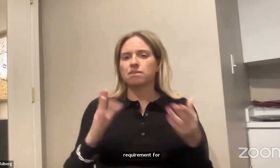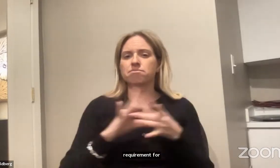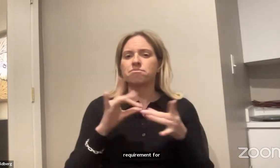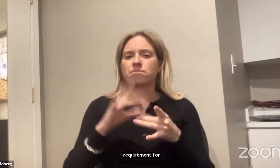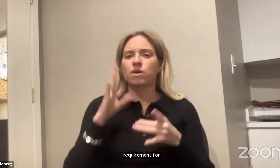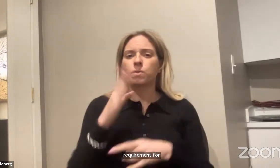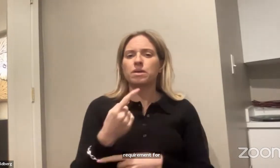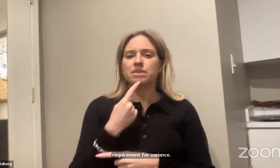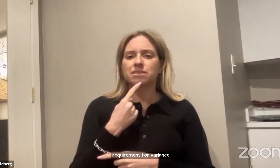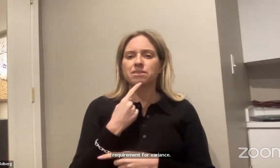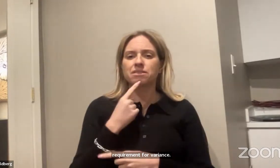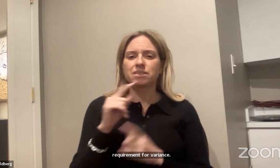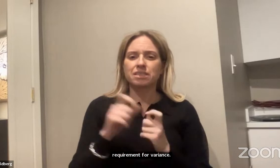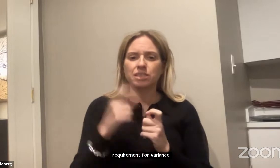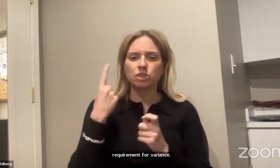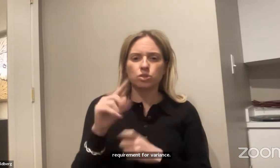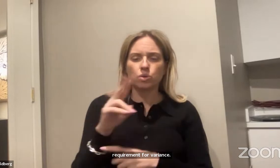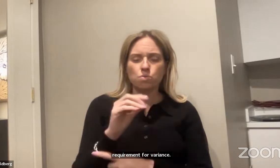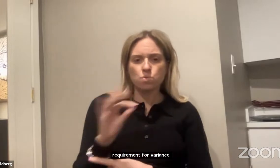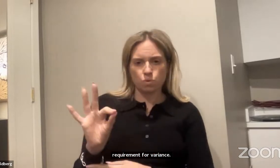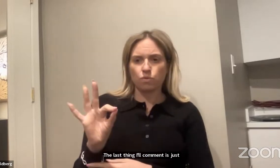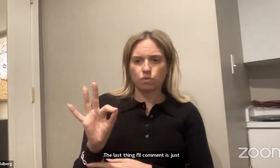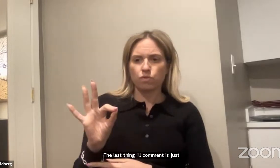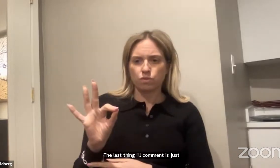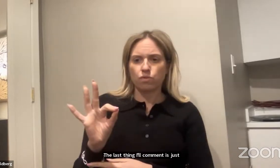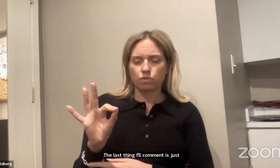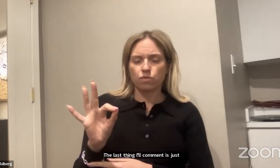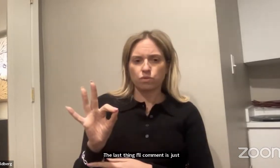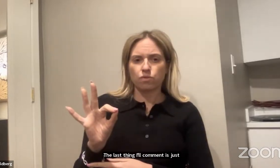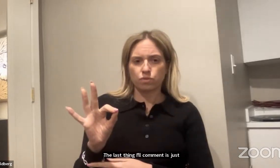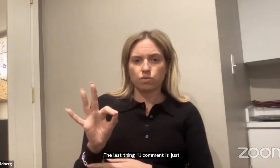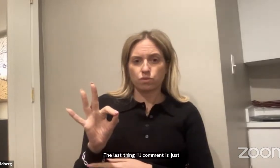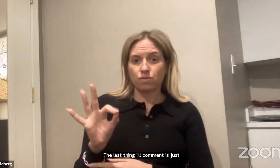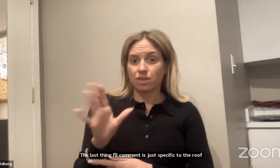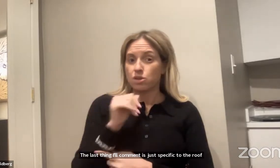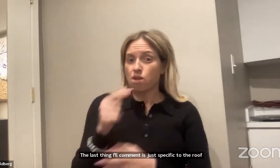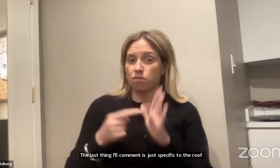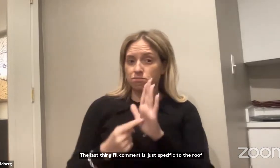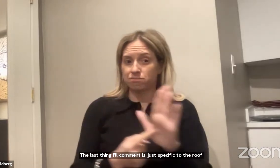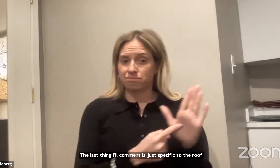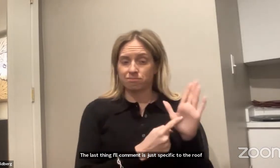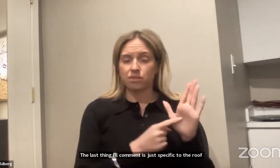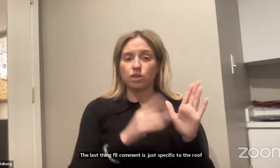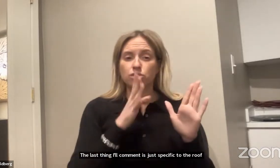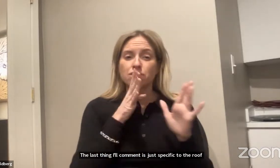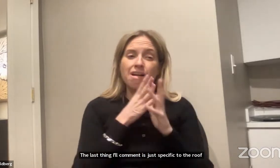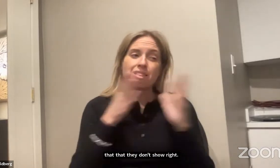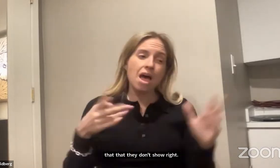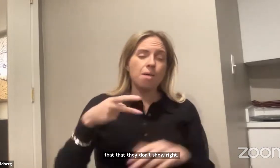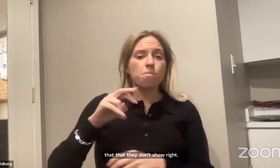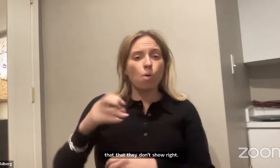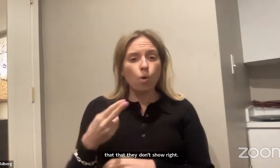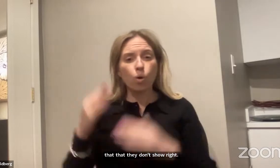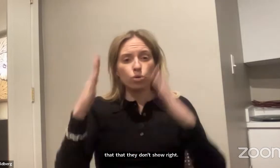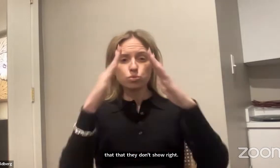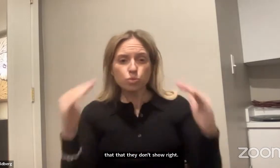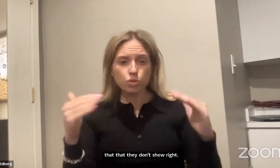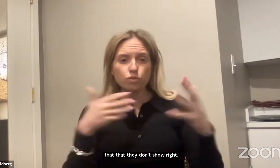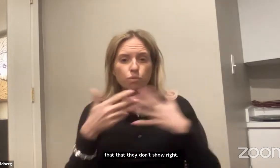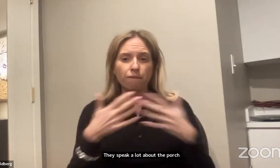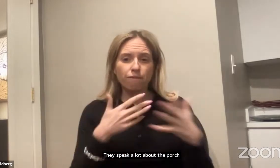just specific to the roof that they don't show, right? They speak a lot about the porch roof and